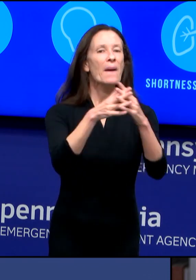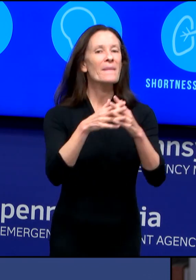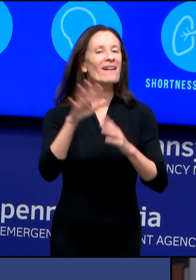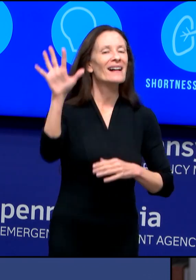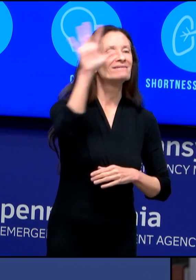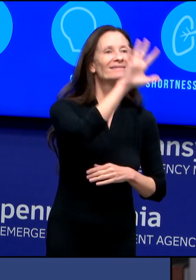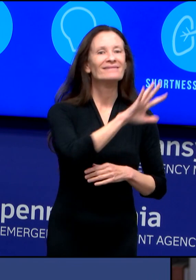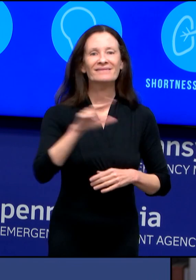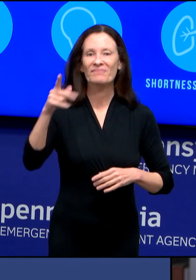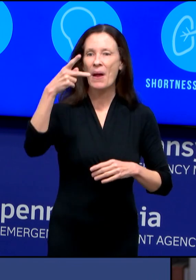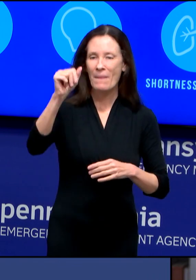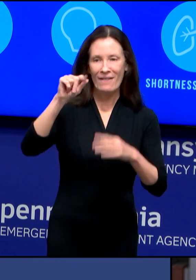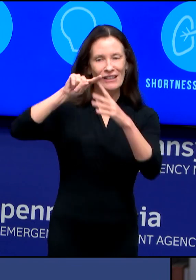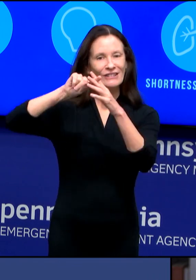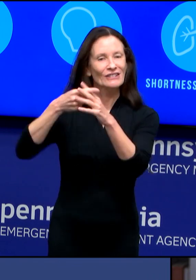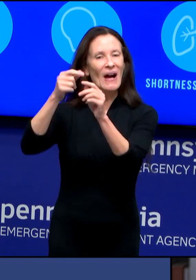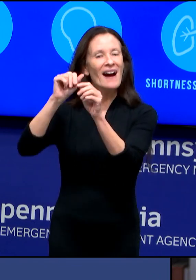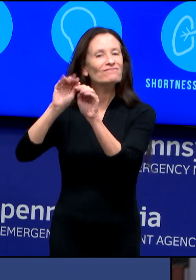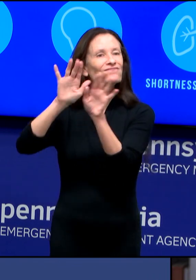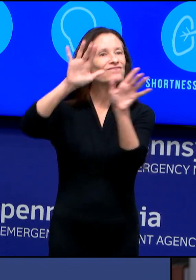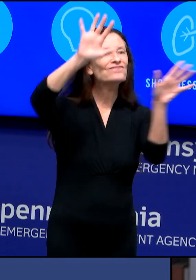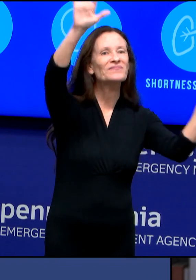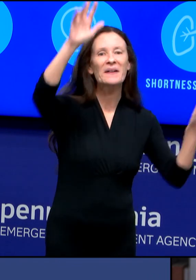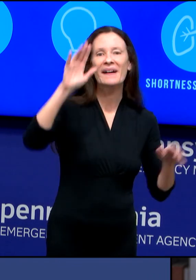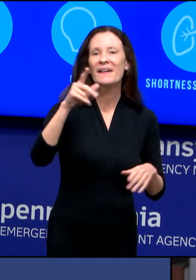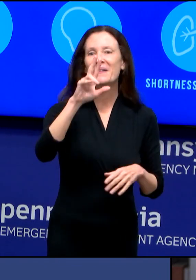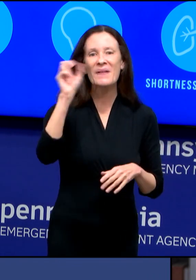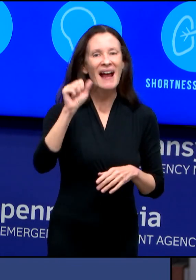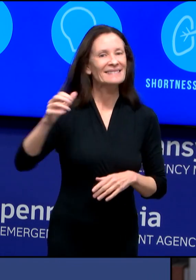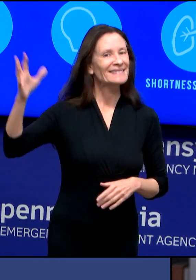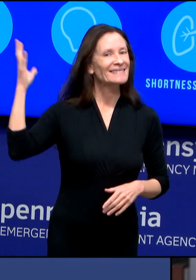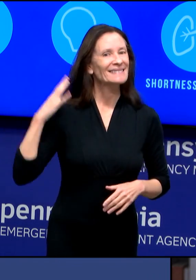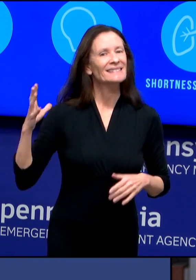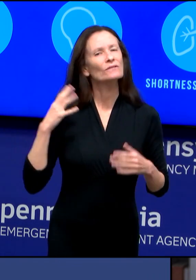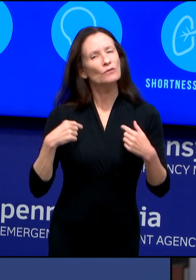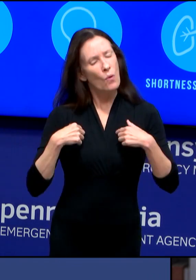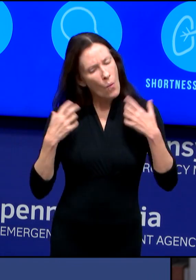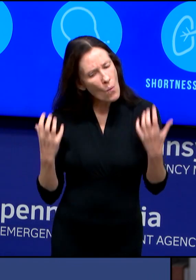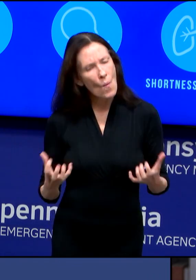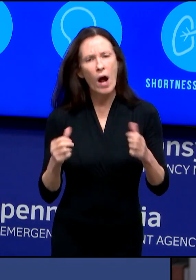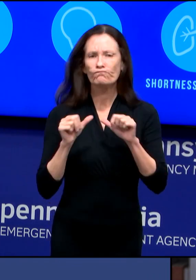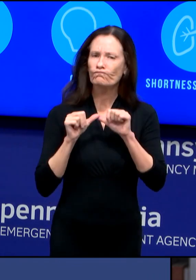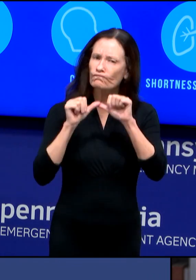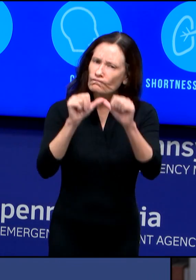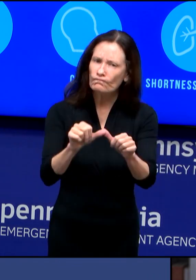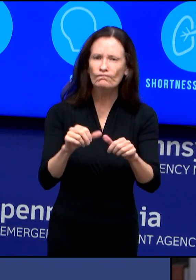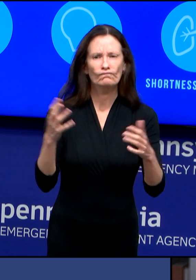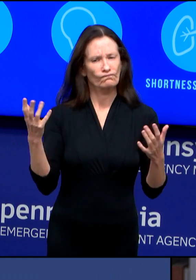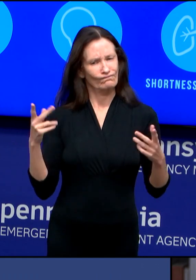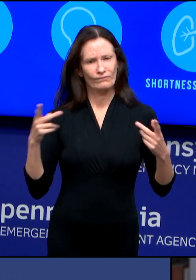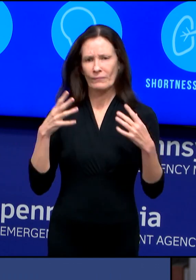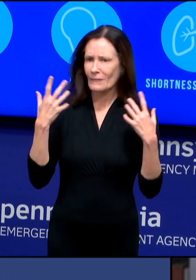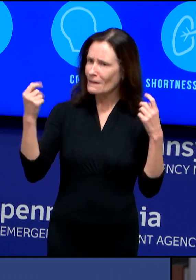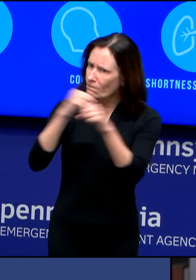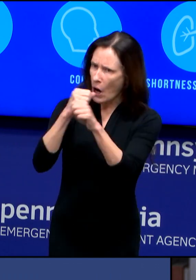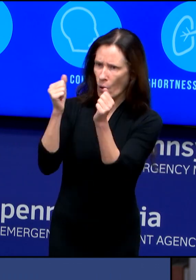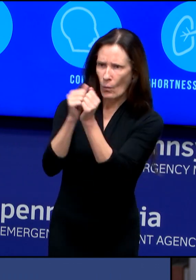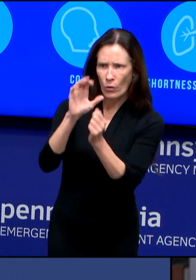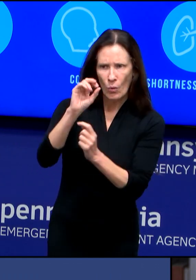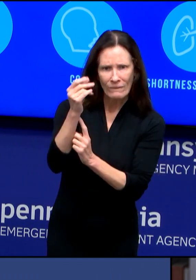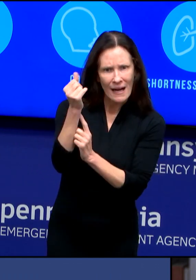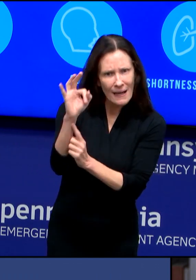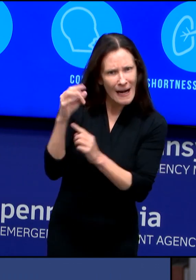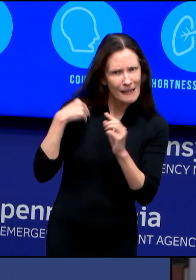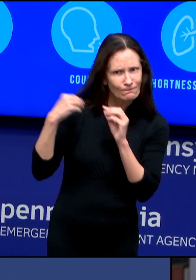preserve in our fight against COVID-19. The government will assist businesses with preserving our supply chain to ensure that every